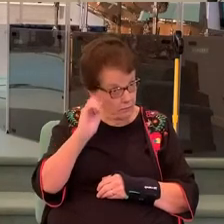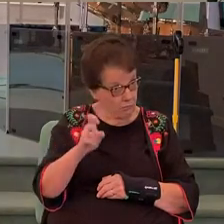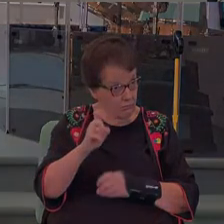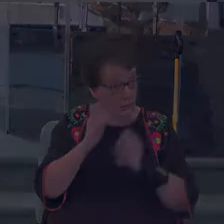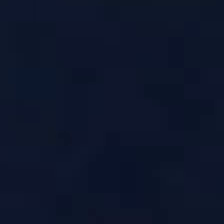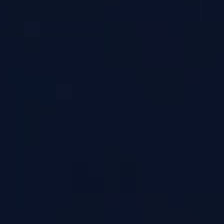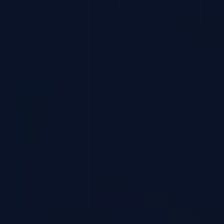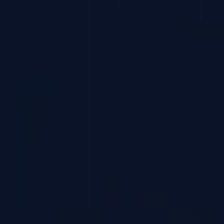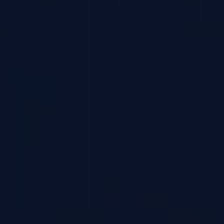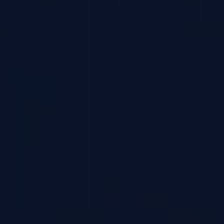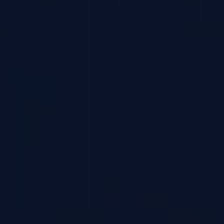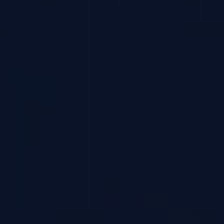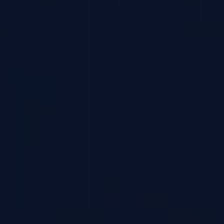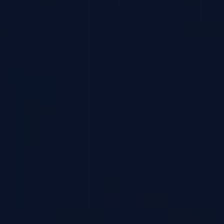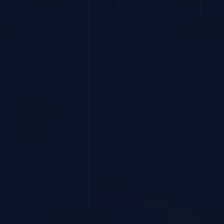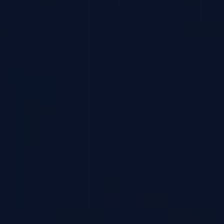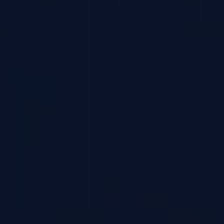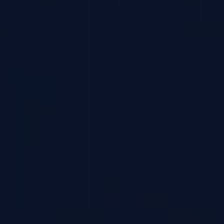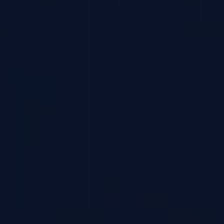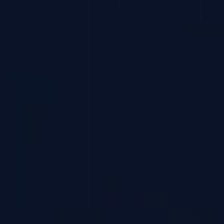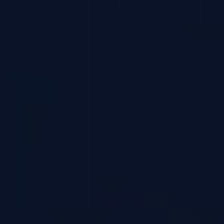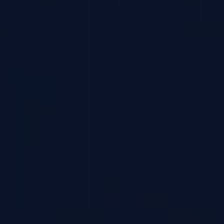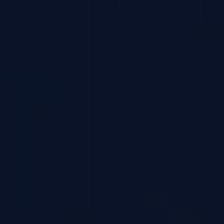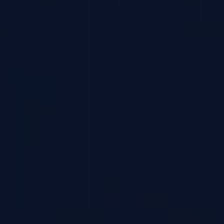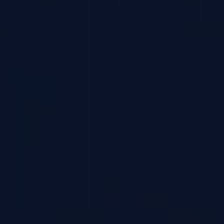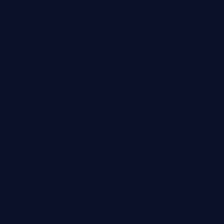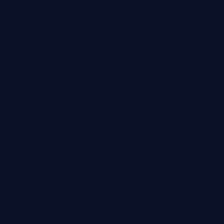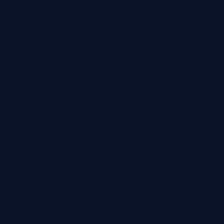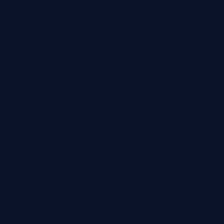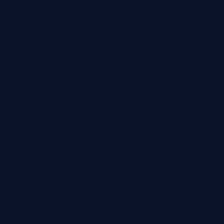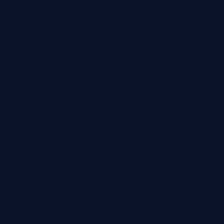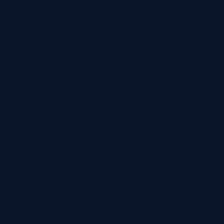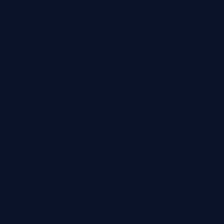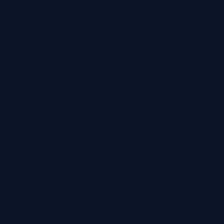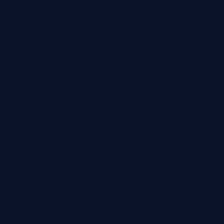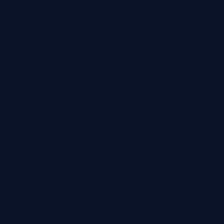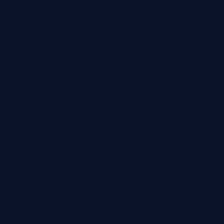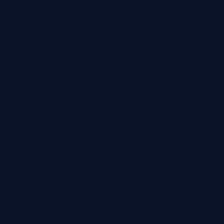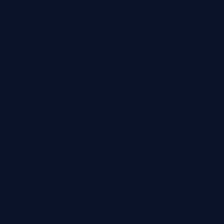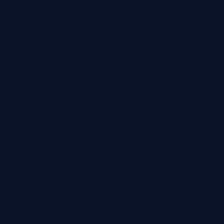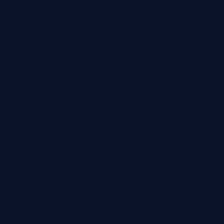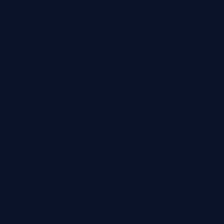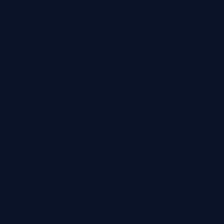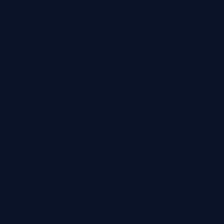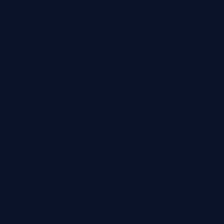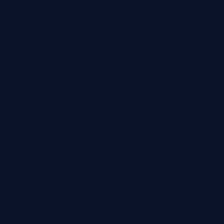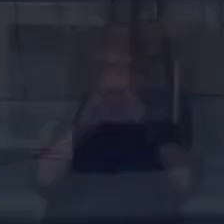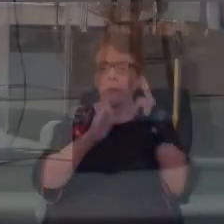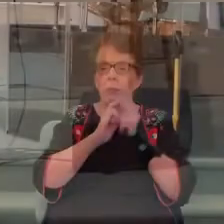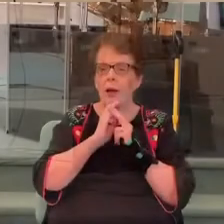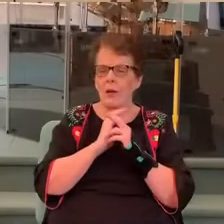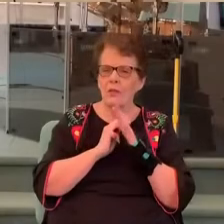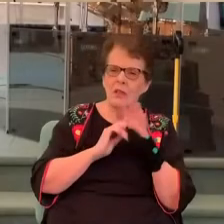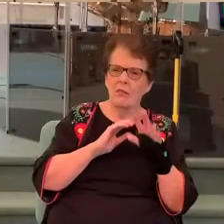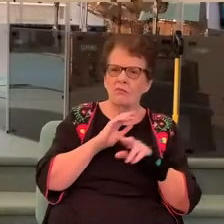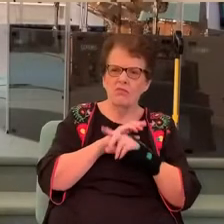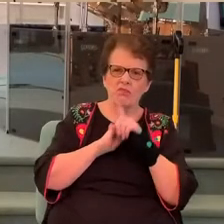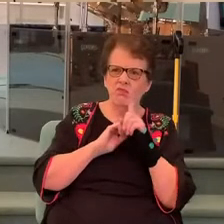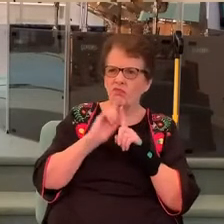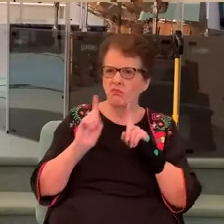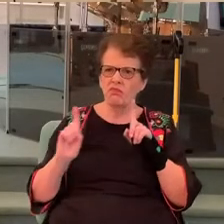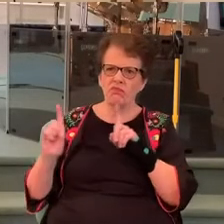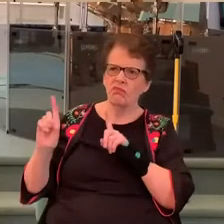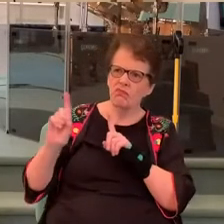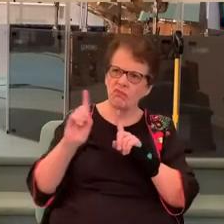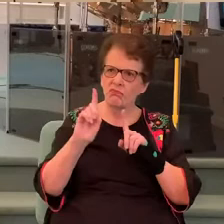Why we should pray. It's important to understand when we look at this, we're not talking about some sort of a misguided